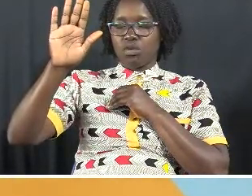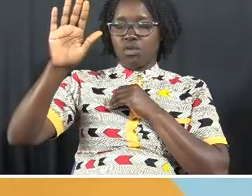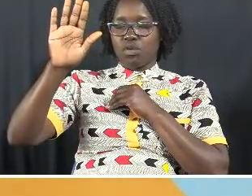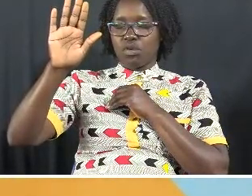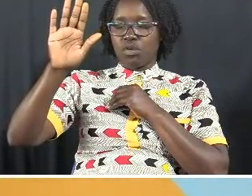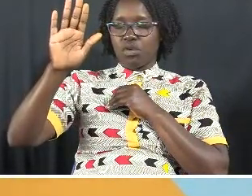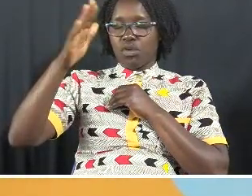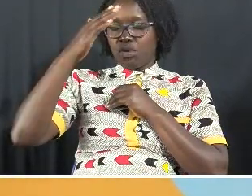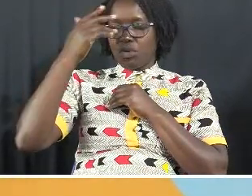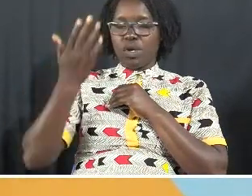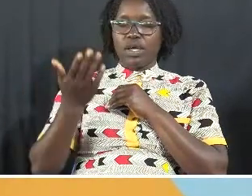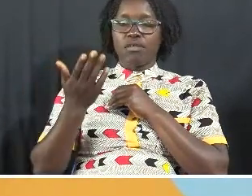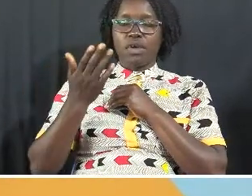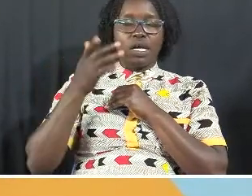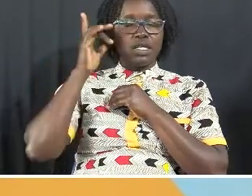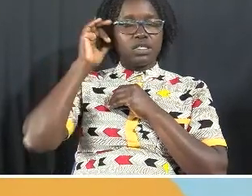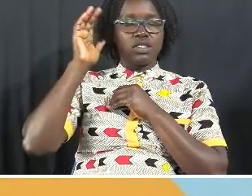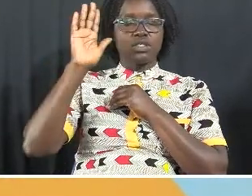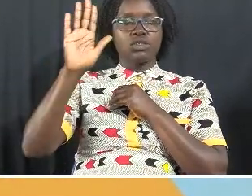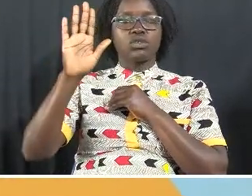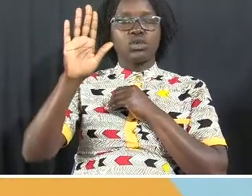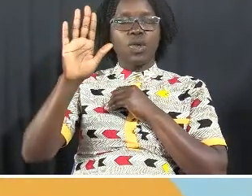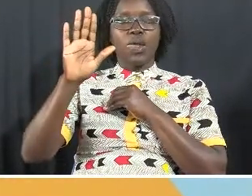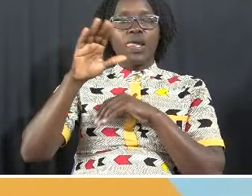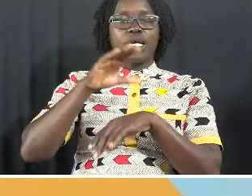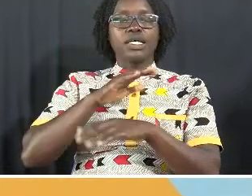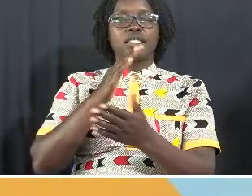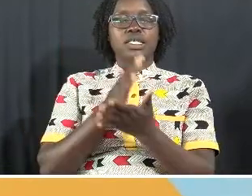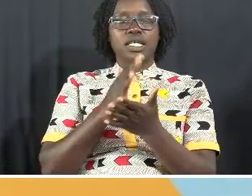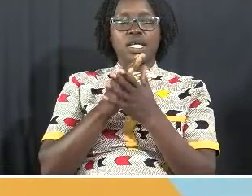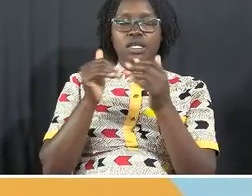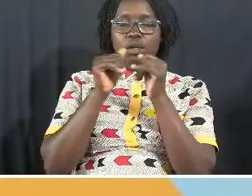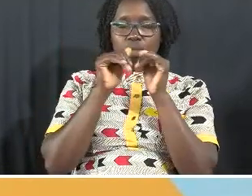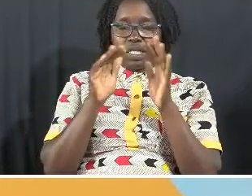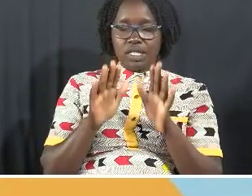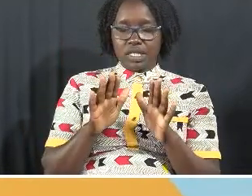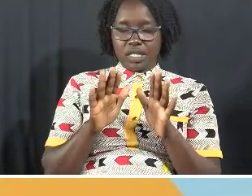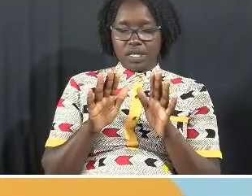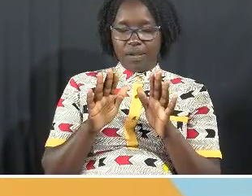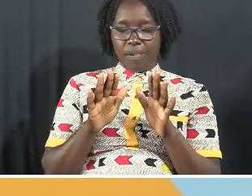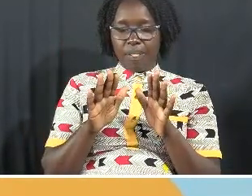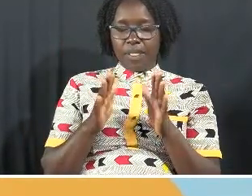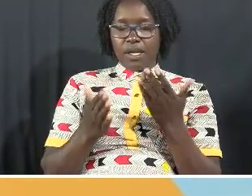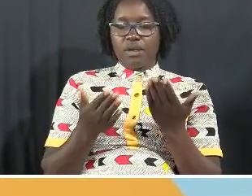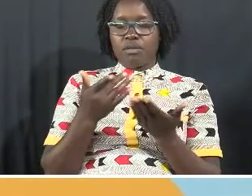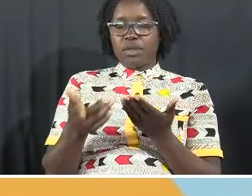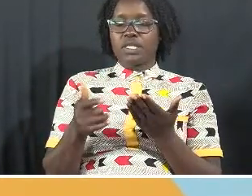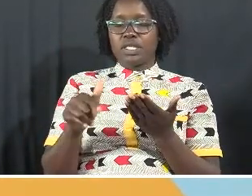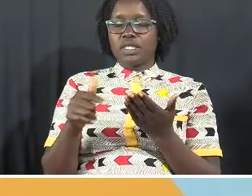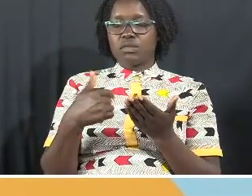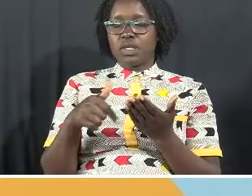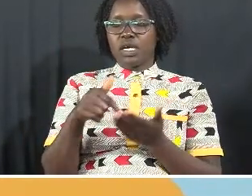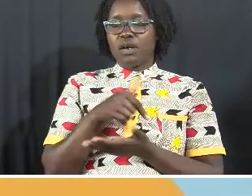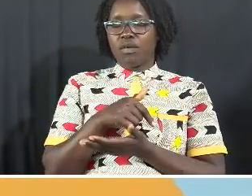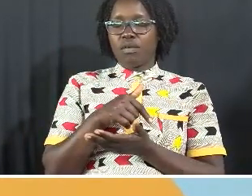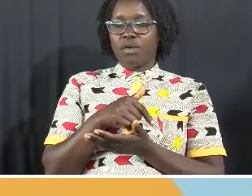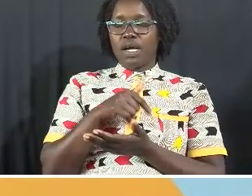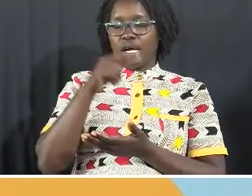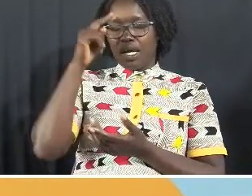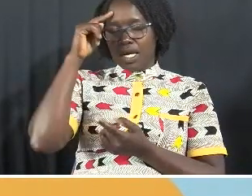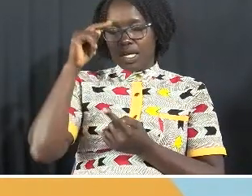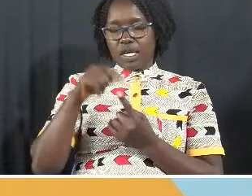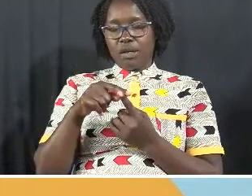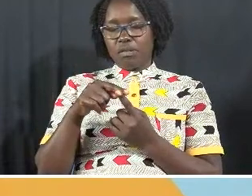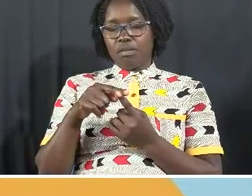Because whoever listens to you gets real blessing. May this be our aim at